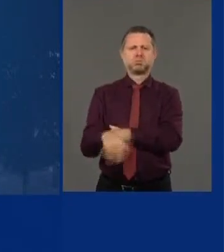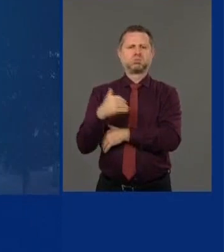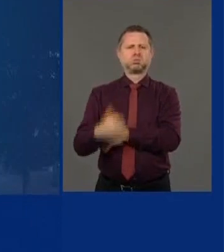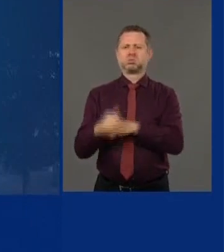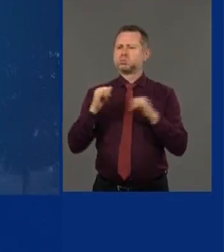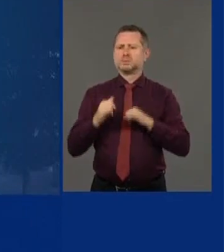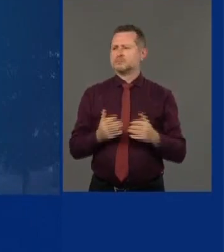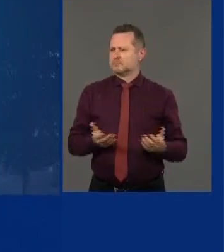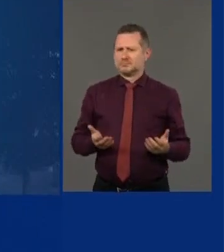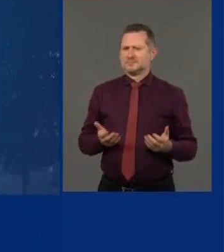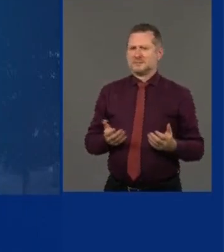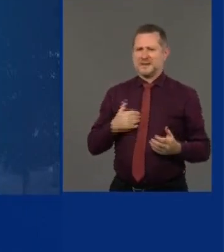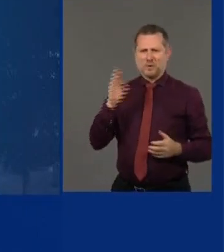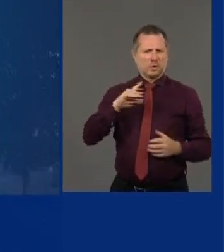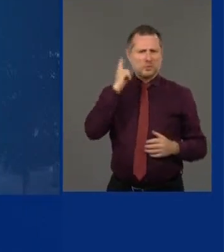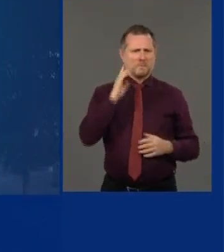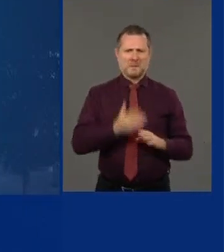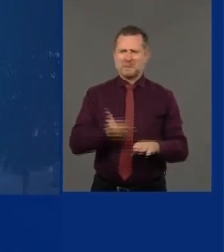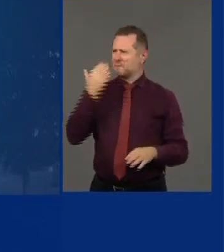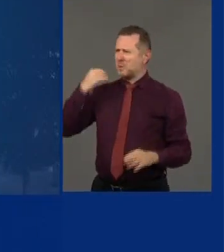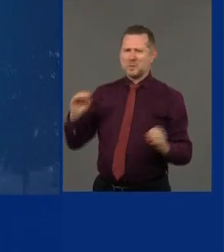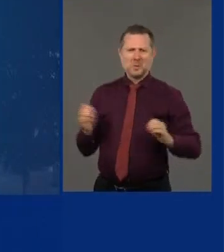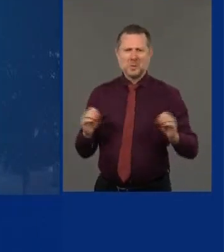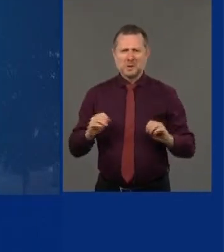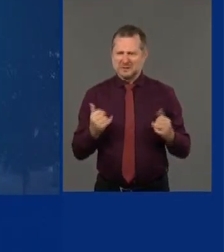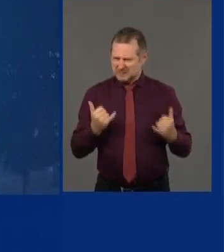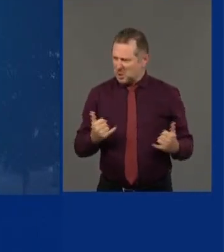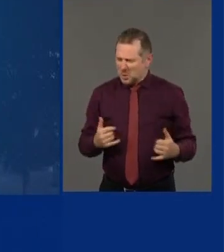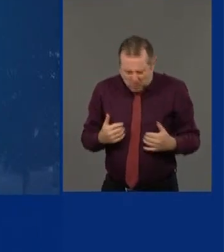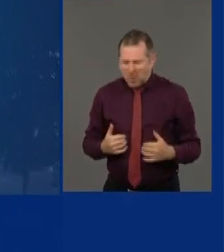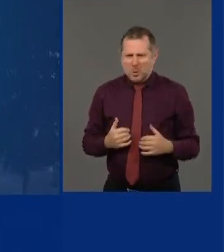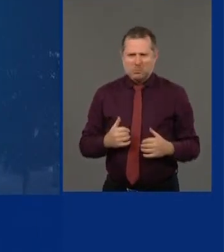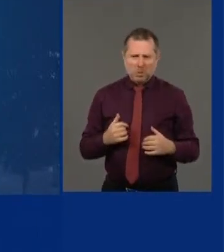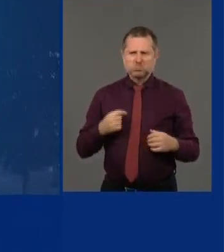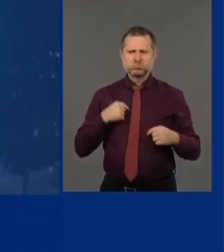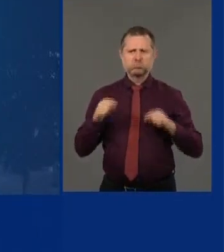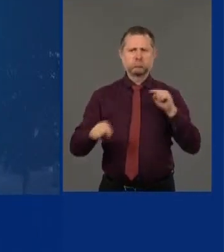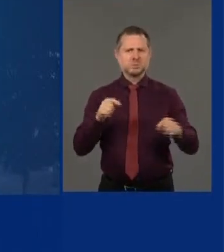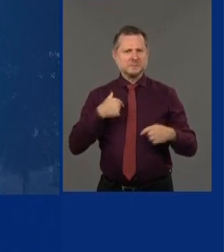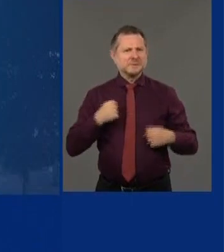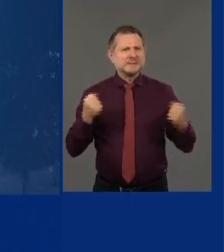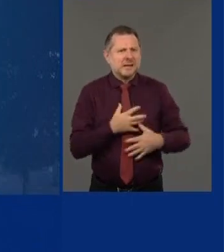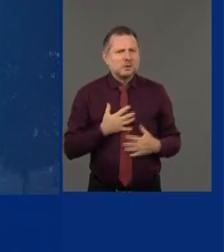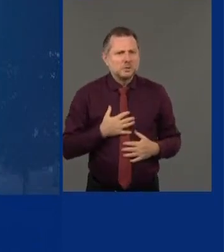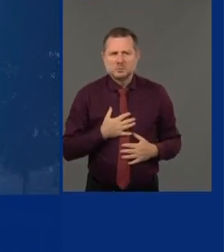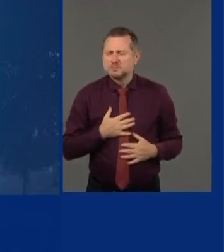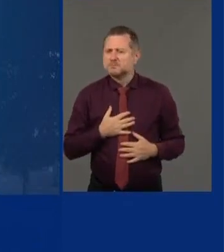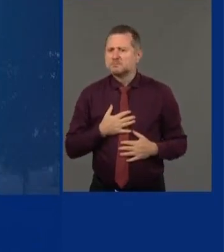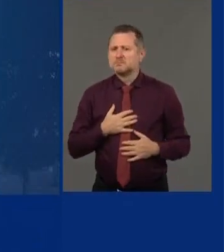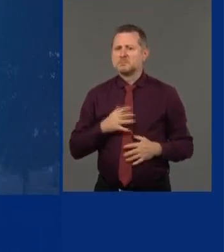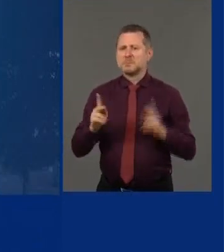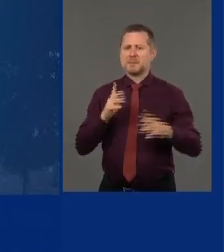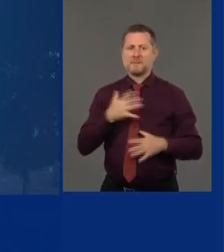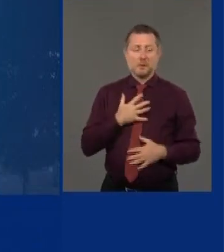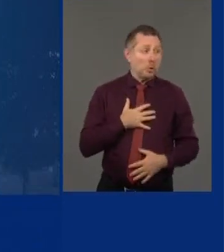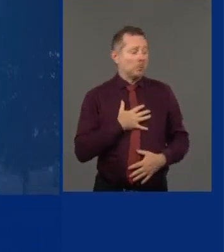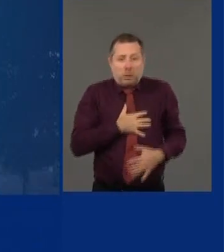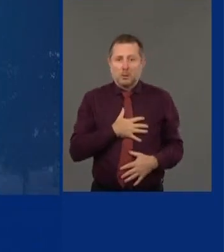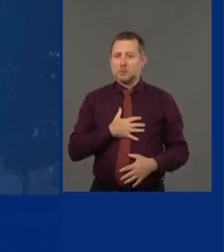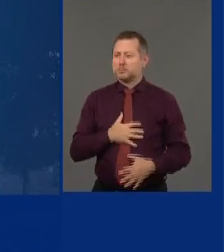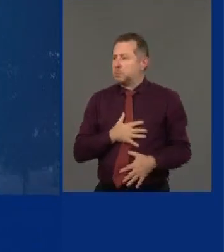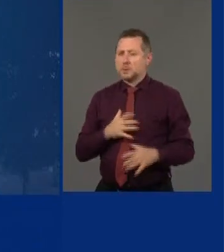I've never heard it like this before. They're disturbing, they bother people, and they are dangerous.